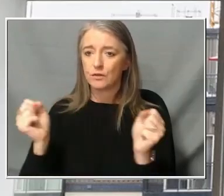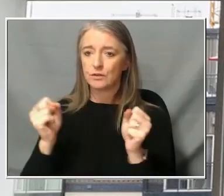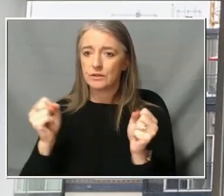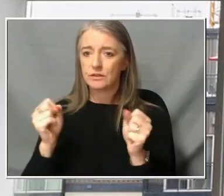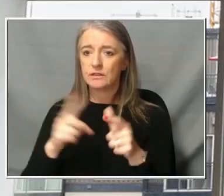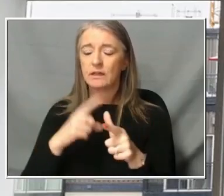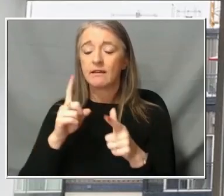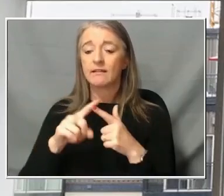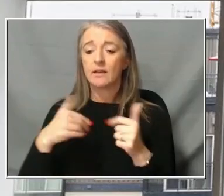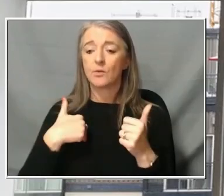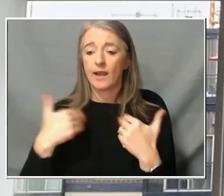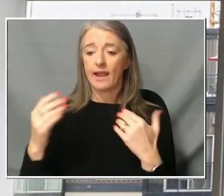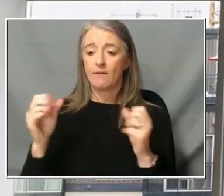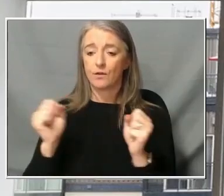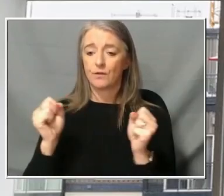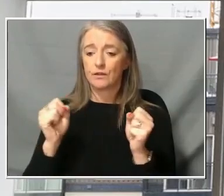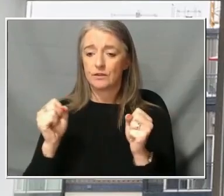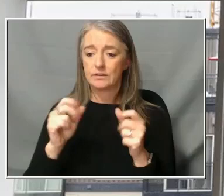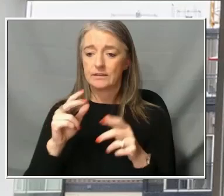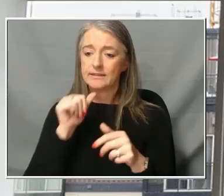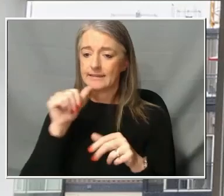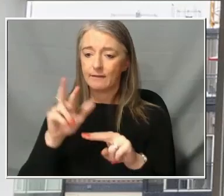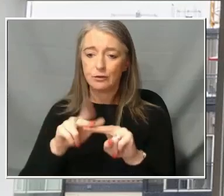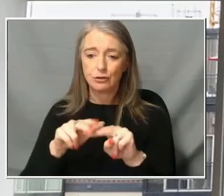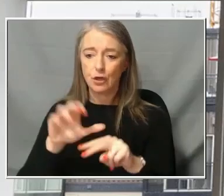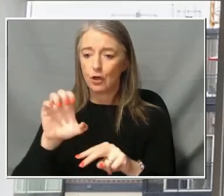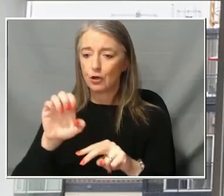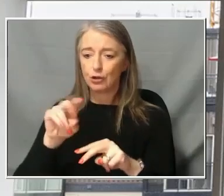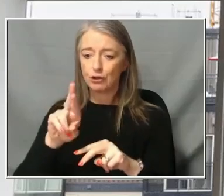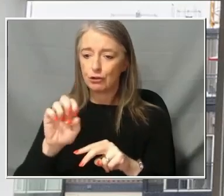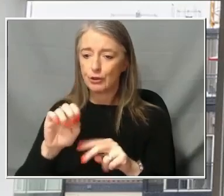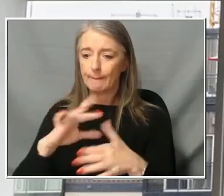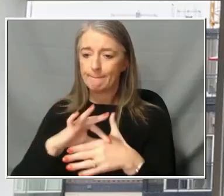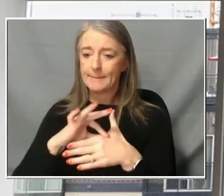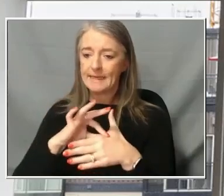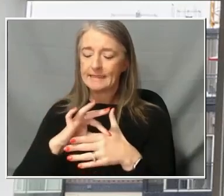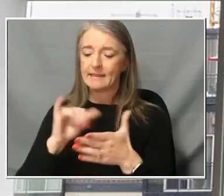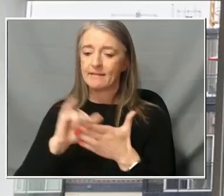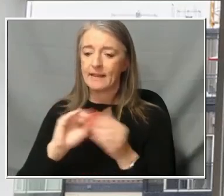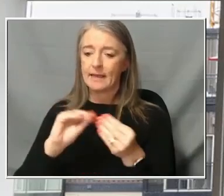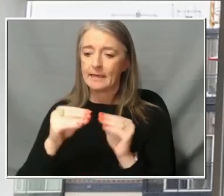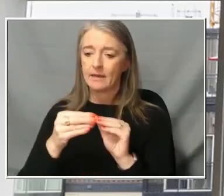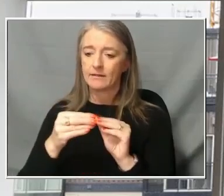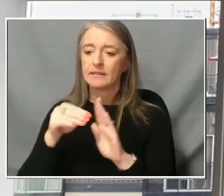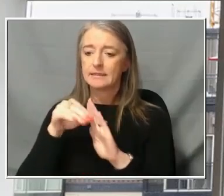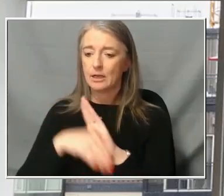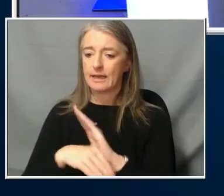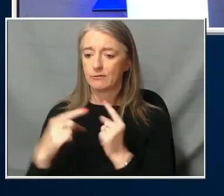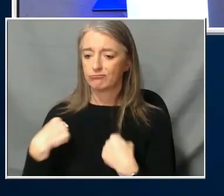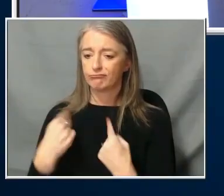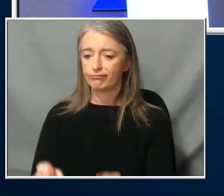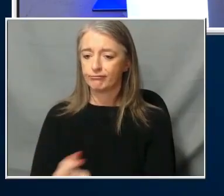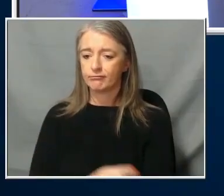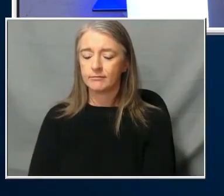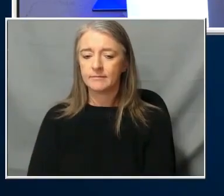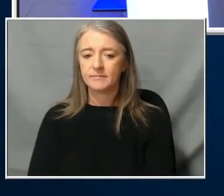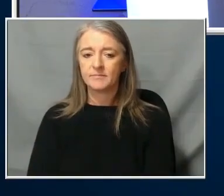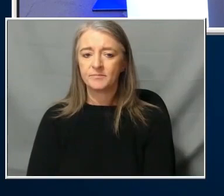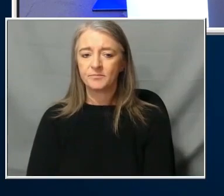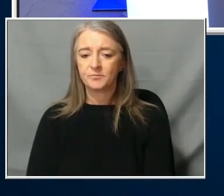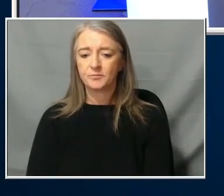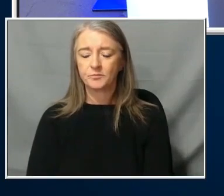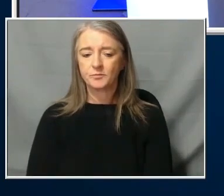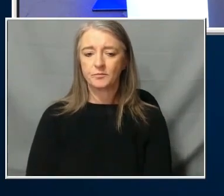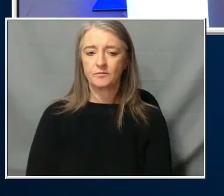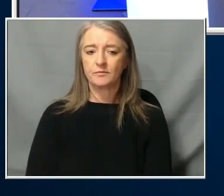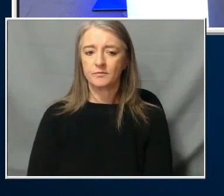once we had refrigerators and we didn't have to salt or cure our meats, that number has fortunately gone down. Interesting. As